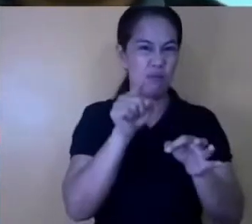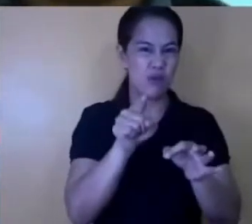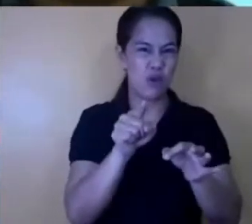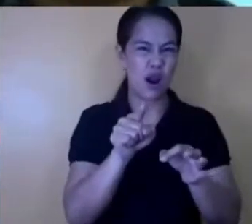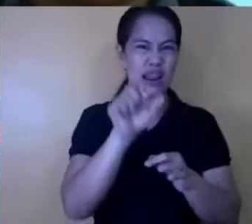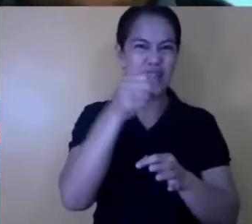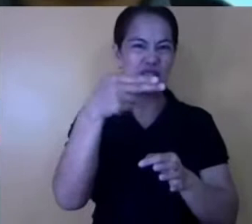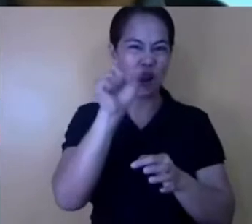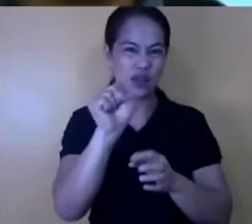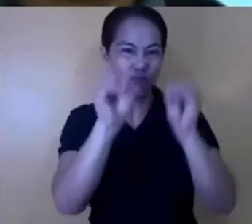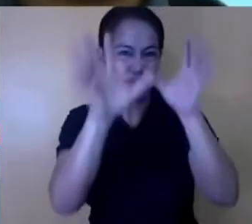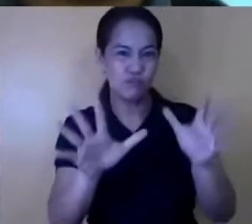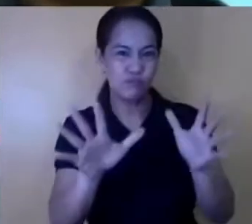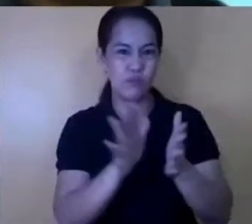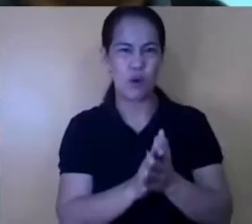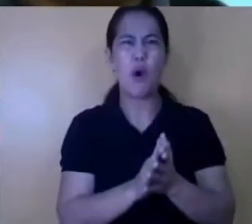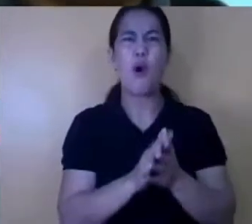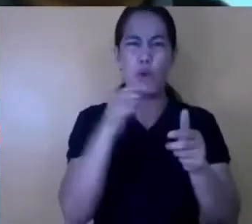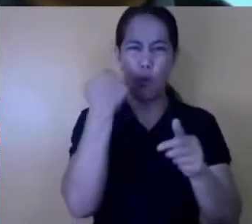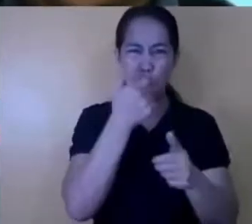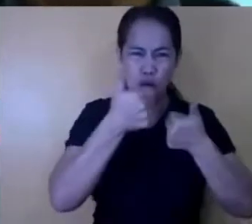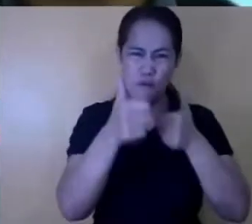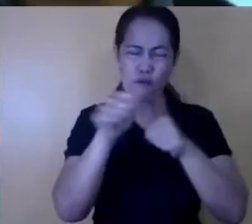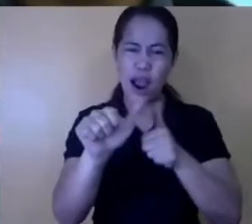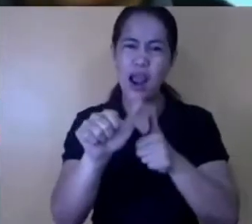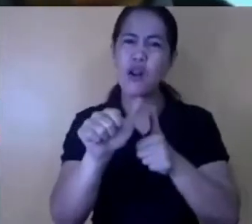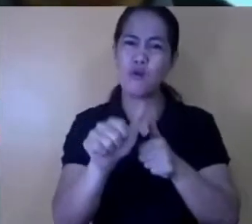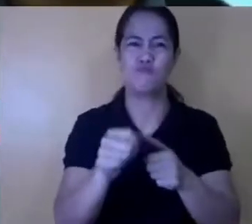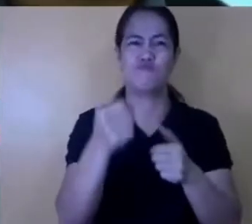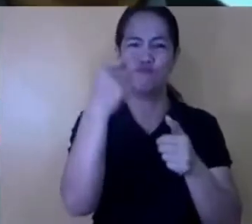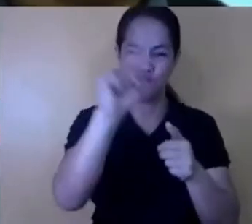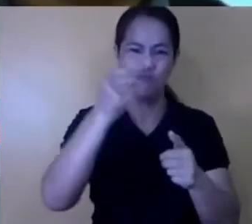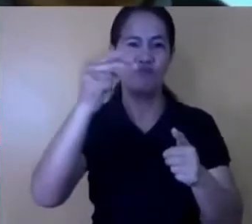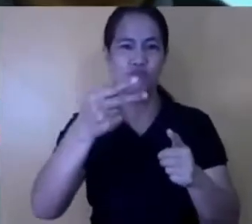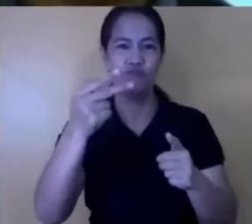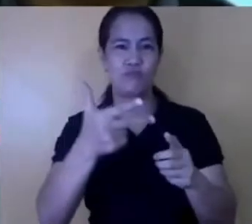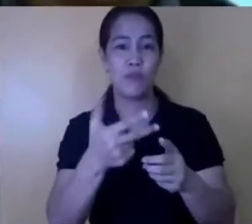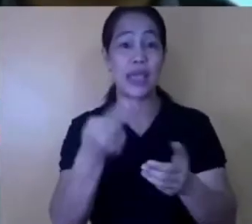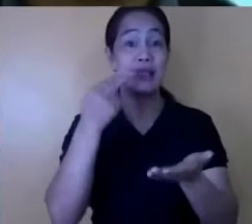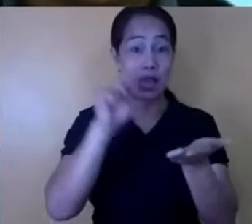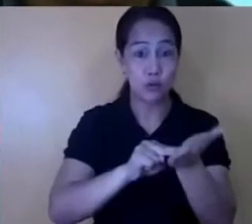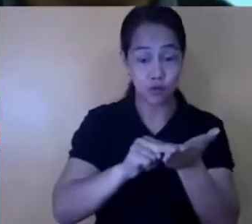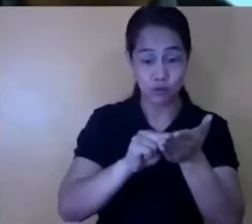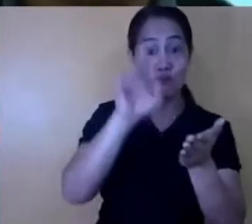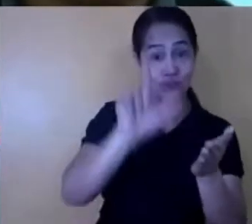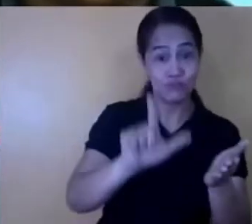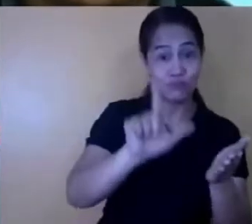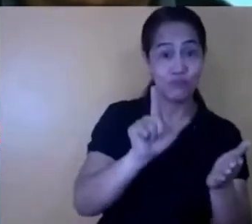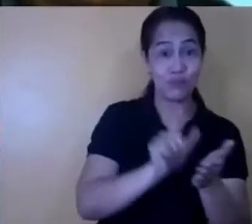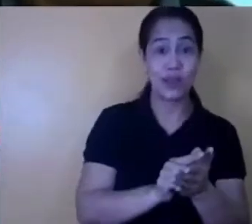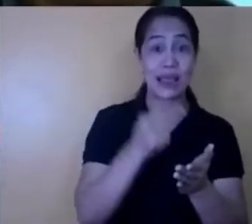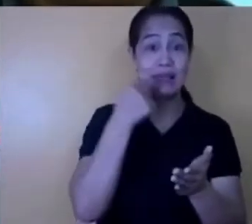teacher who follow a semestral structure, the note below tells us that this particular